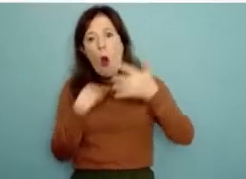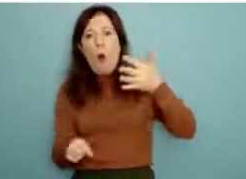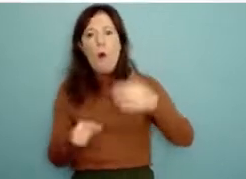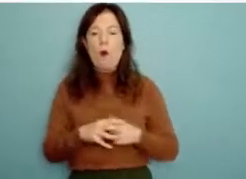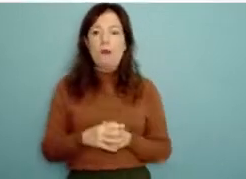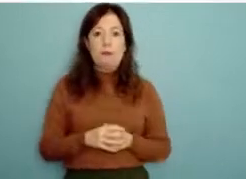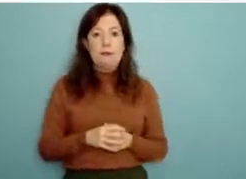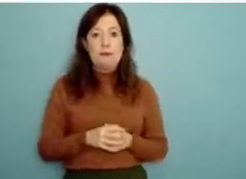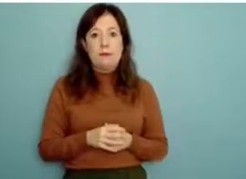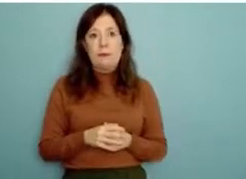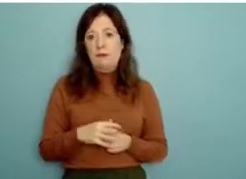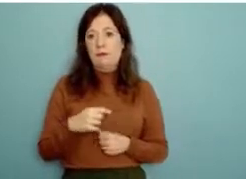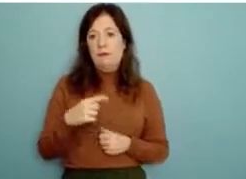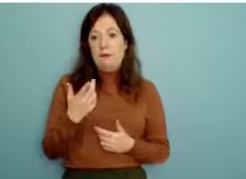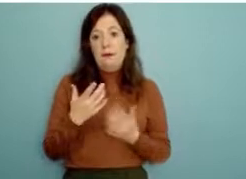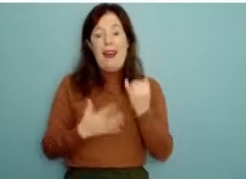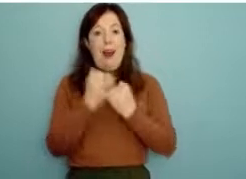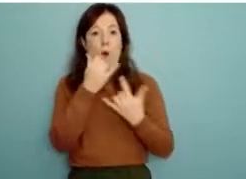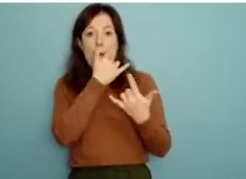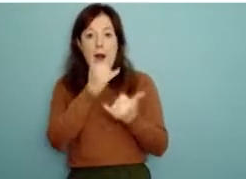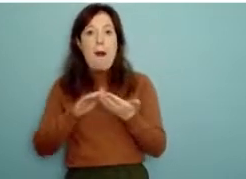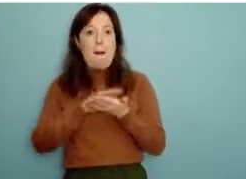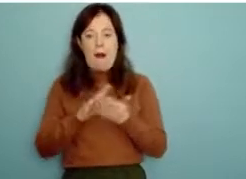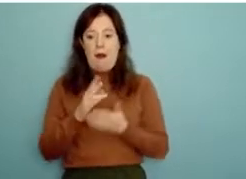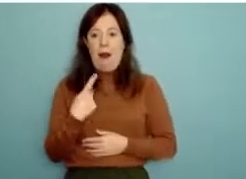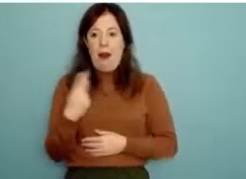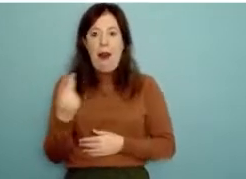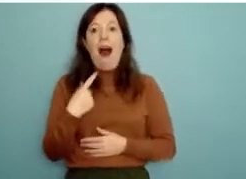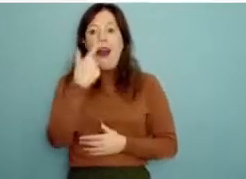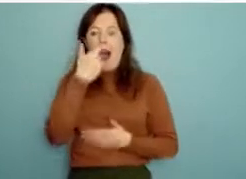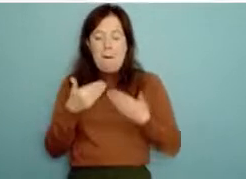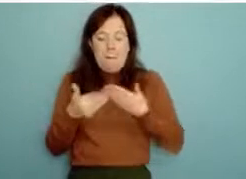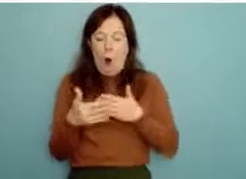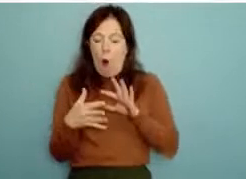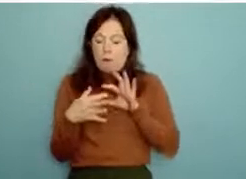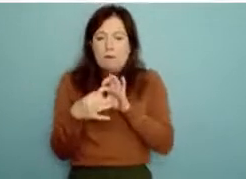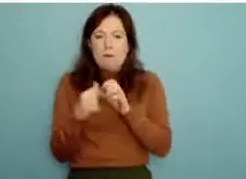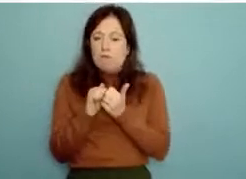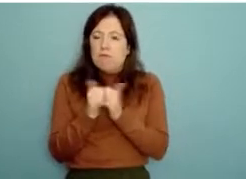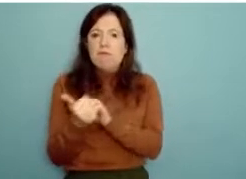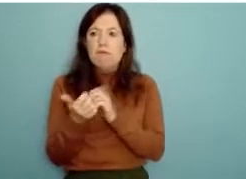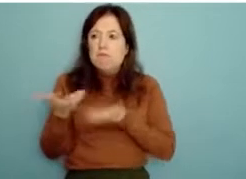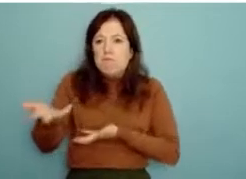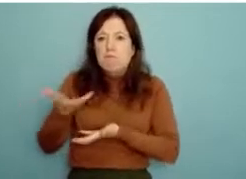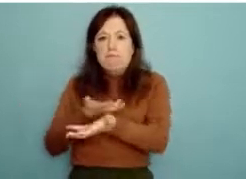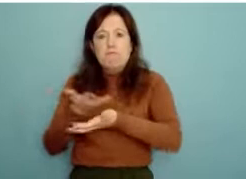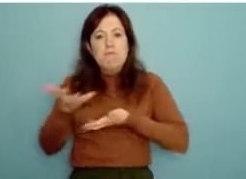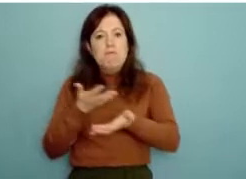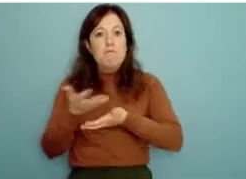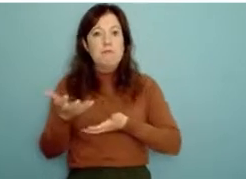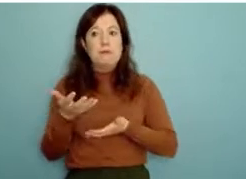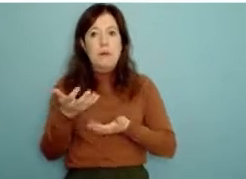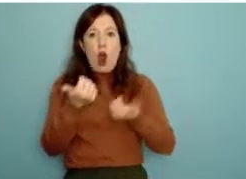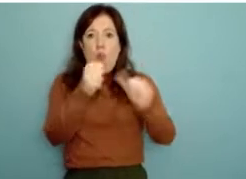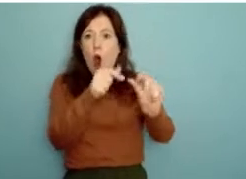really increasing clinician and service user collaboration. And as I say, making sure that what we're doing in terms of goals is